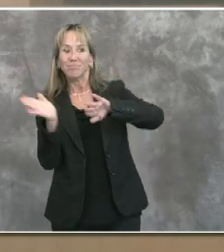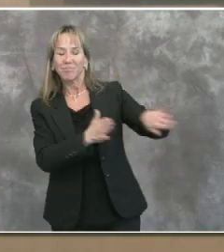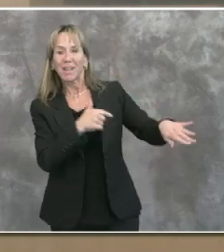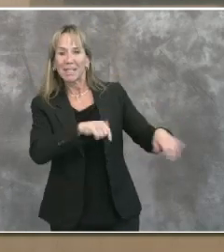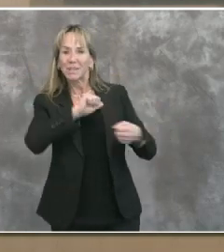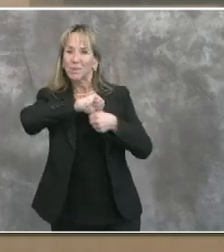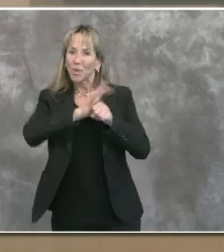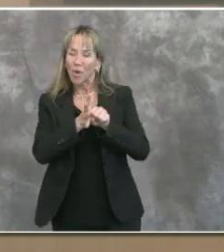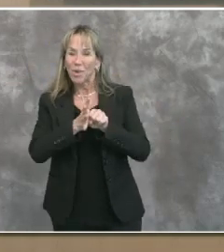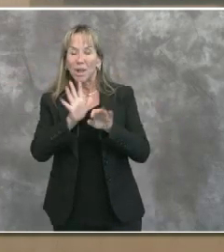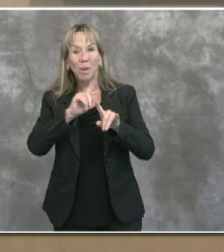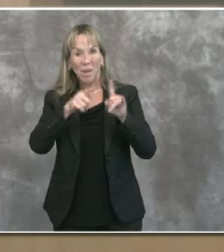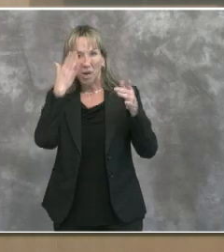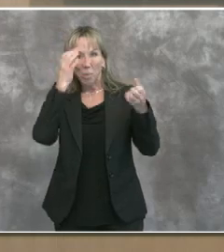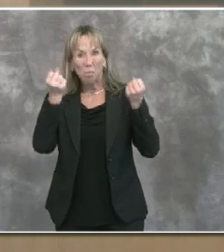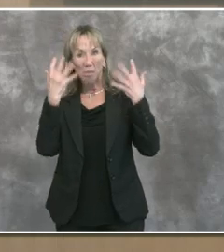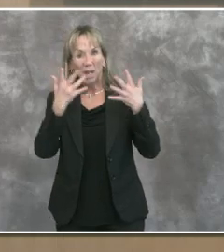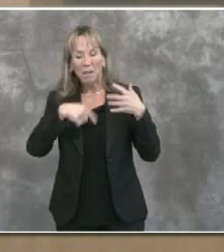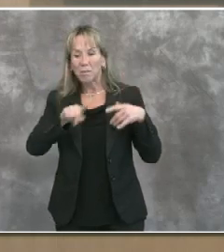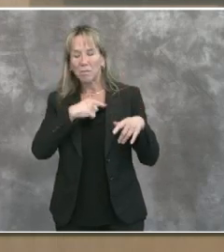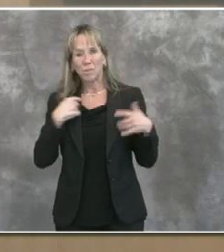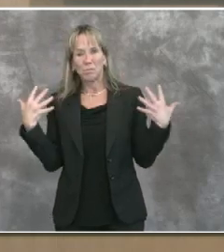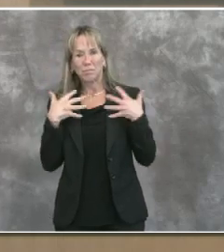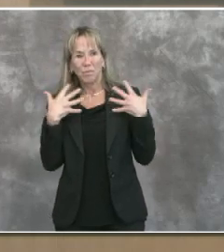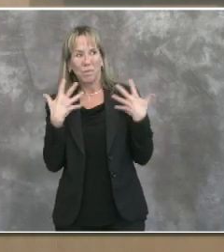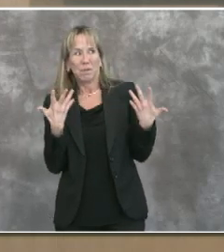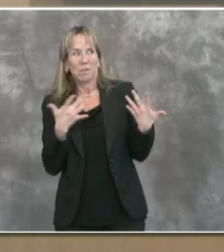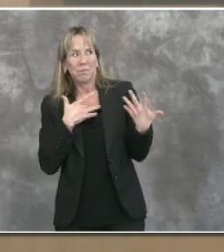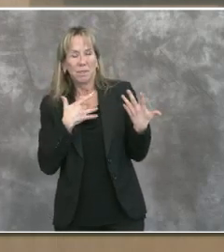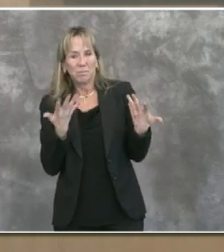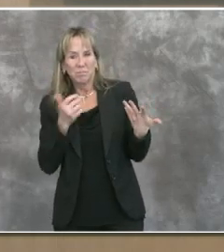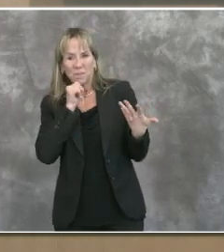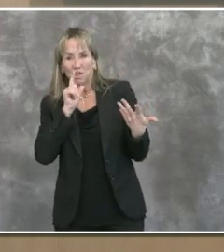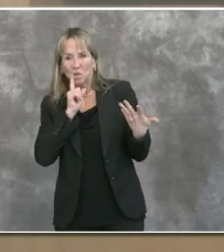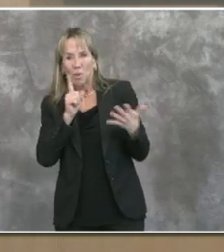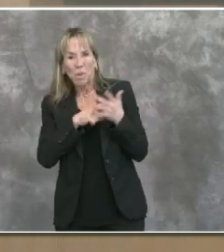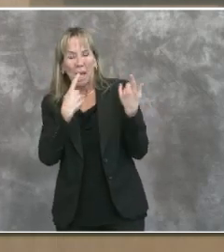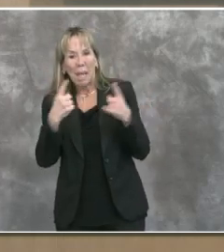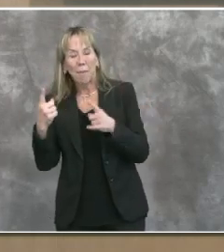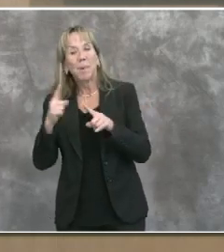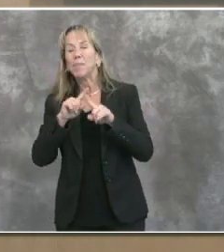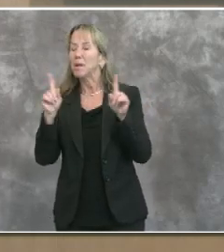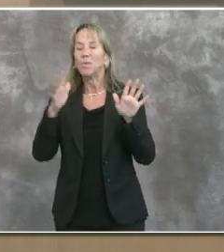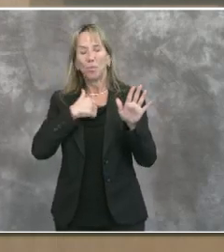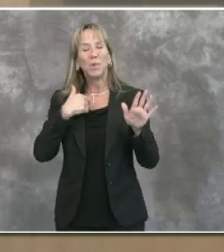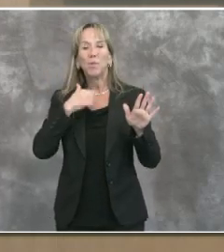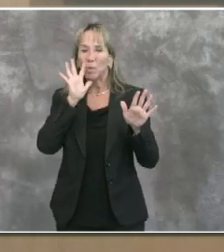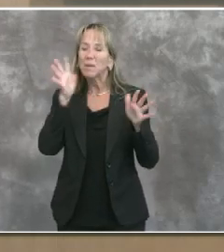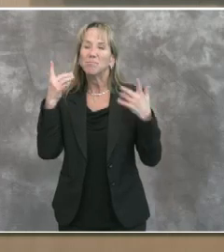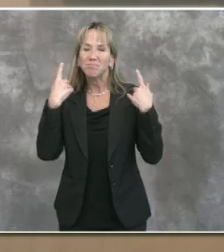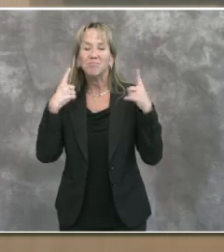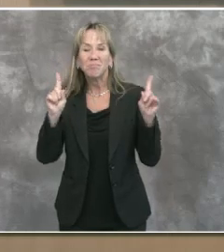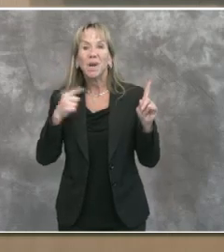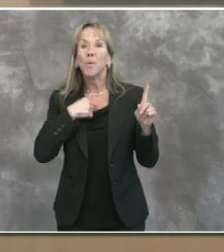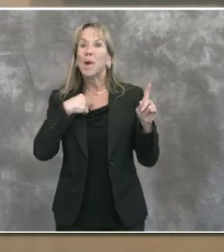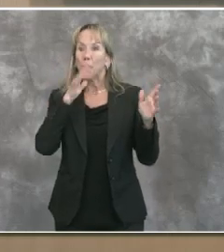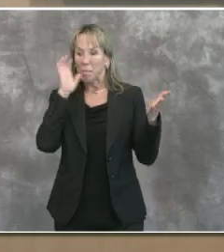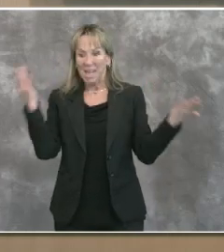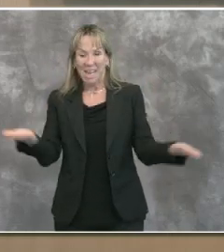It's quite frightening for many, but we're going to come out of this. And we're going to be there for the region through this and beyond.